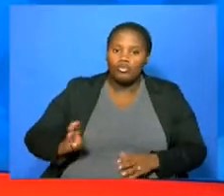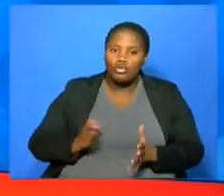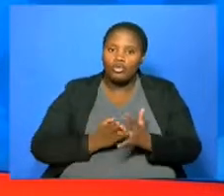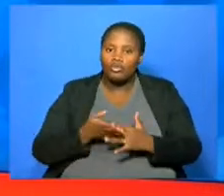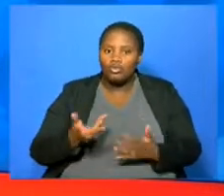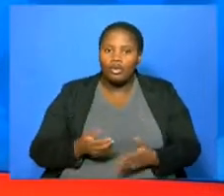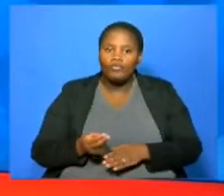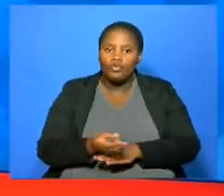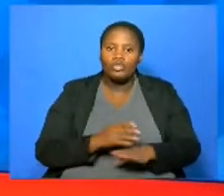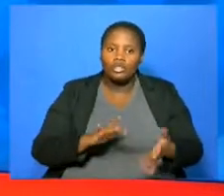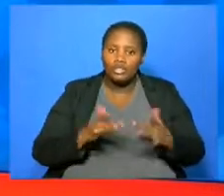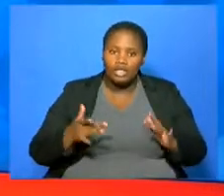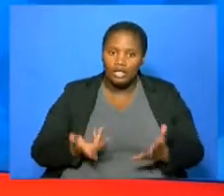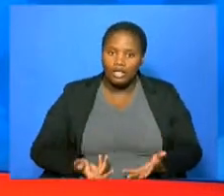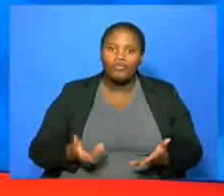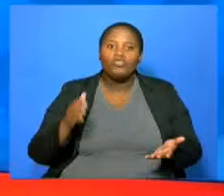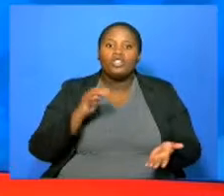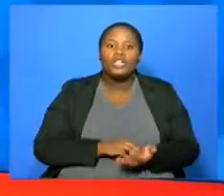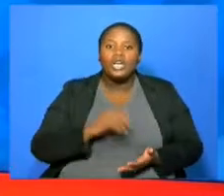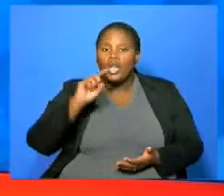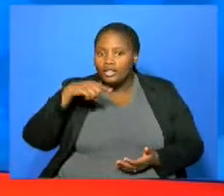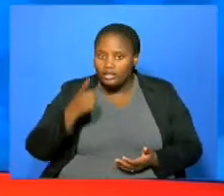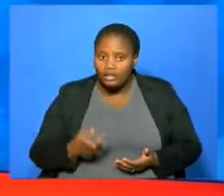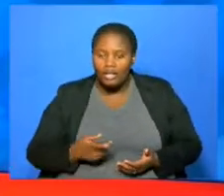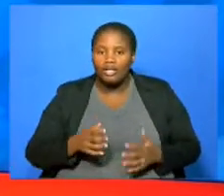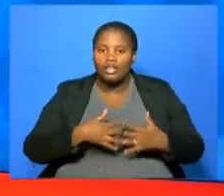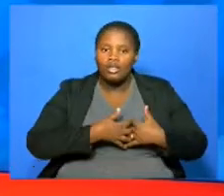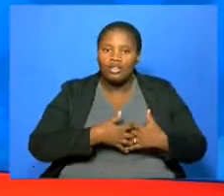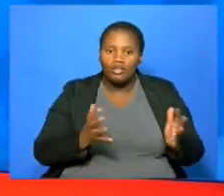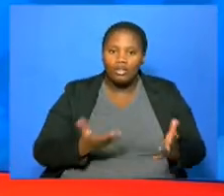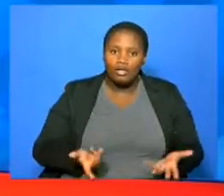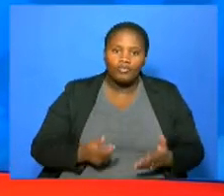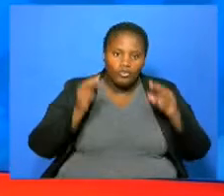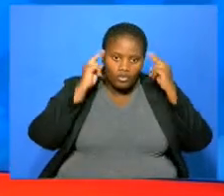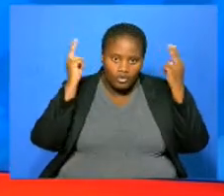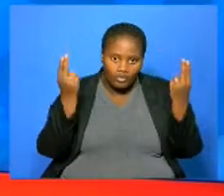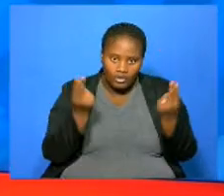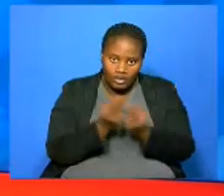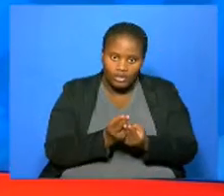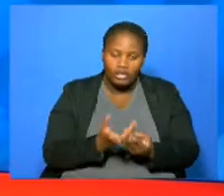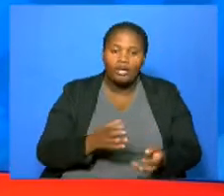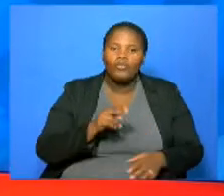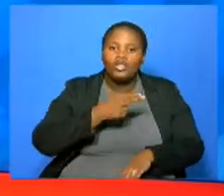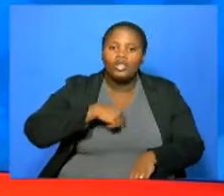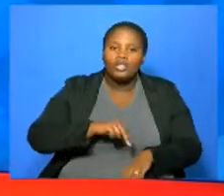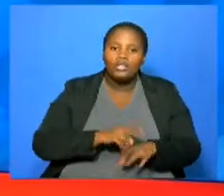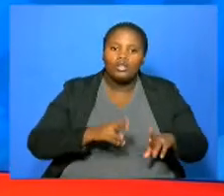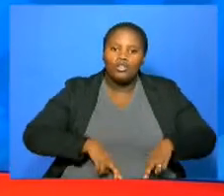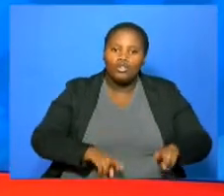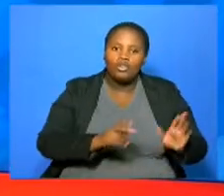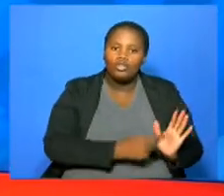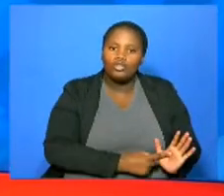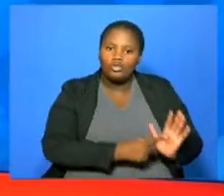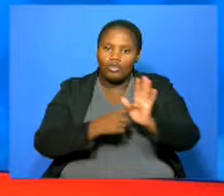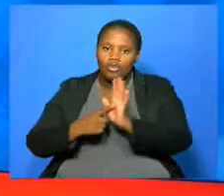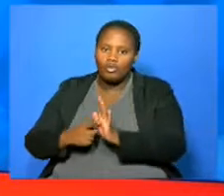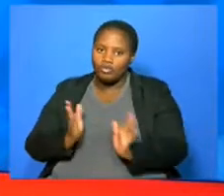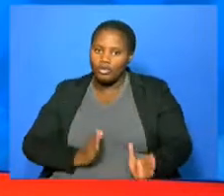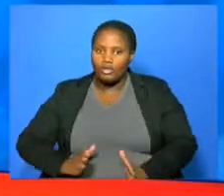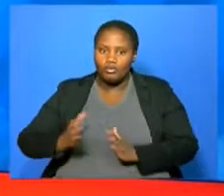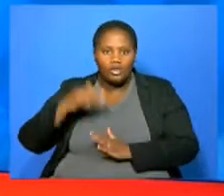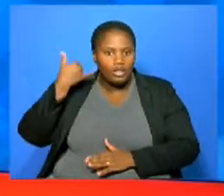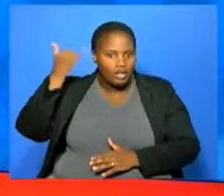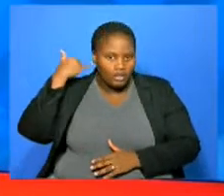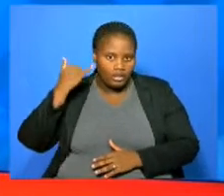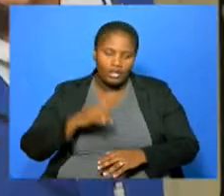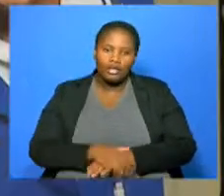use of the internet. She said this while launching the Tertiary Institutions National Roadshow Program yesterday.